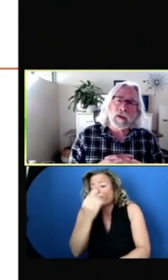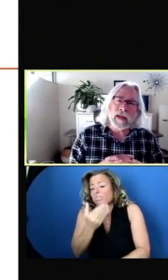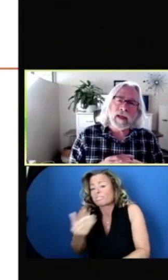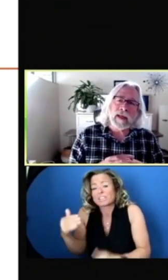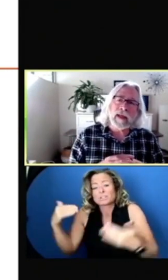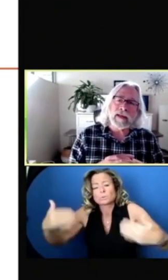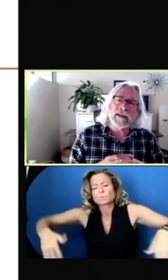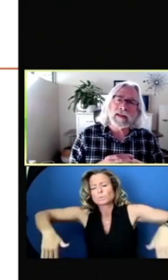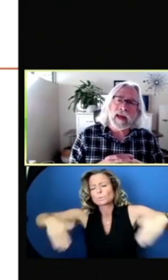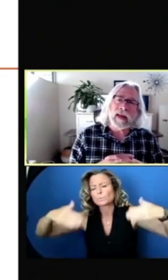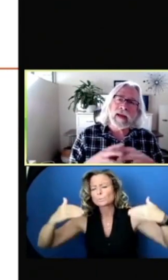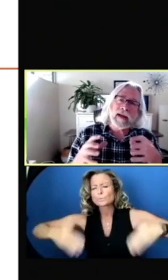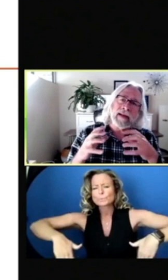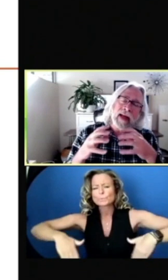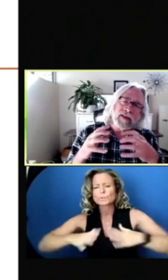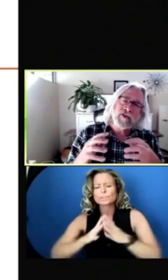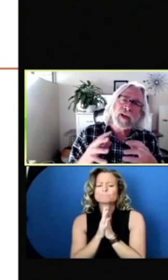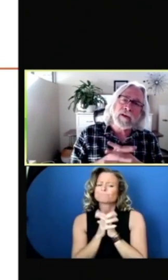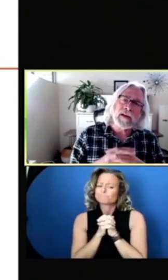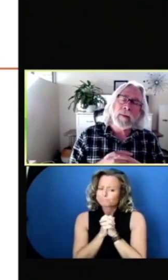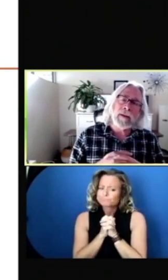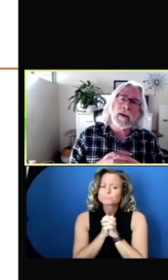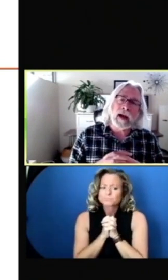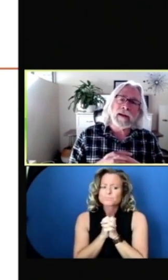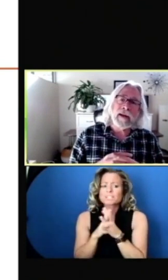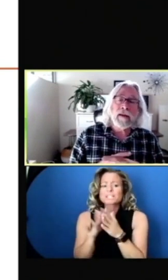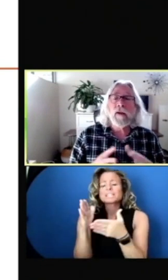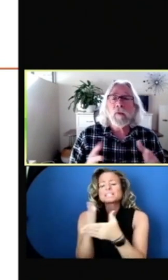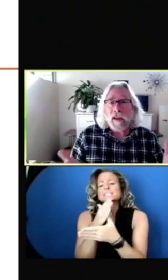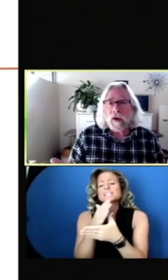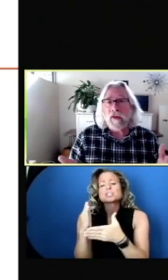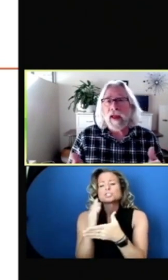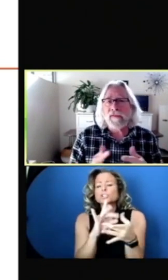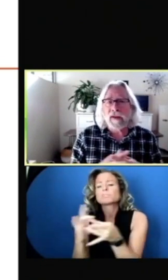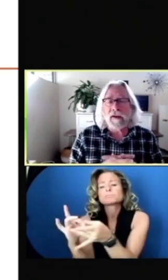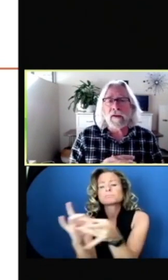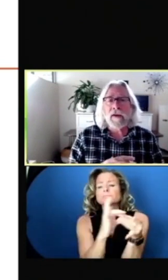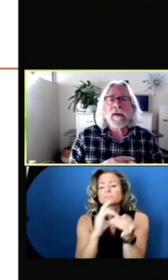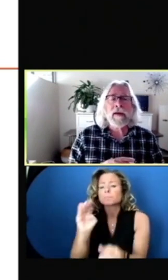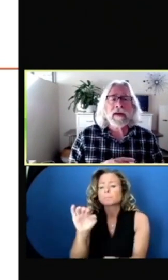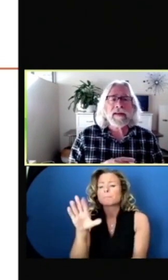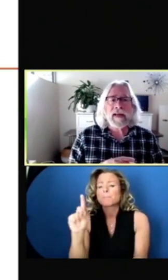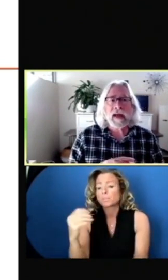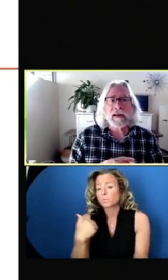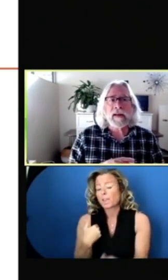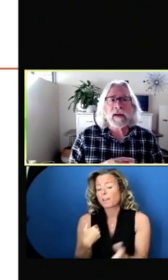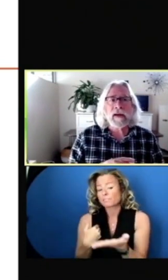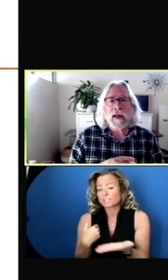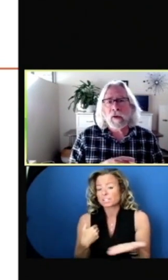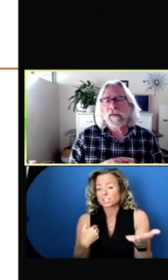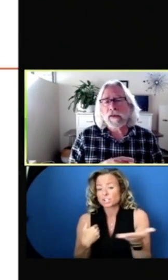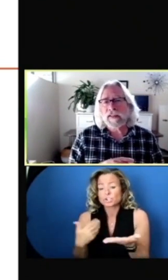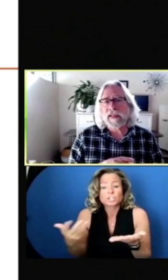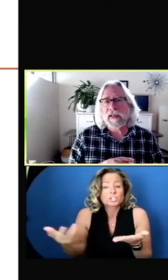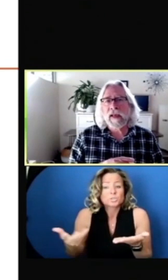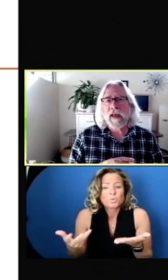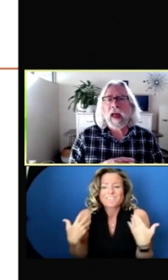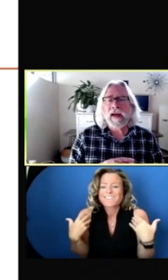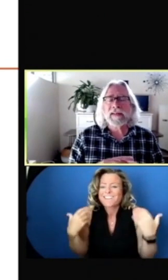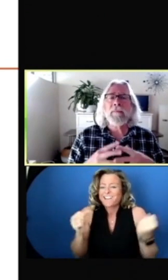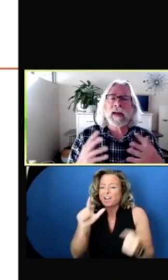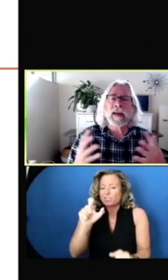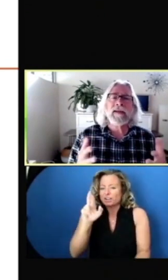that really is that shared common bond that we all have here is that health